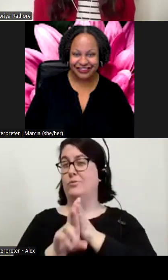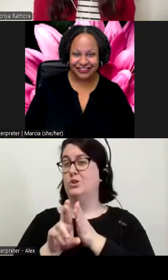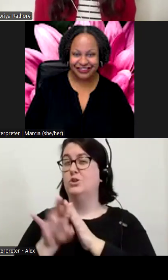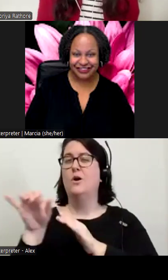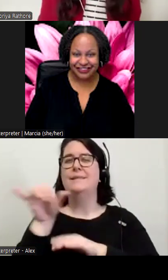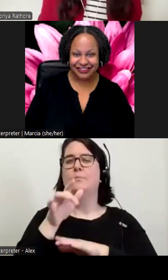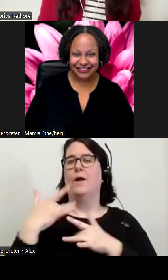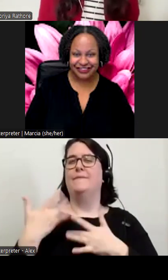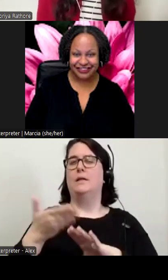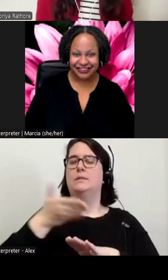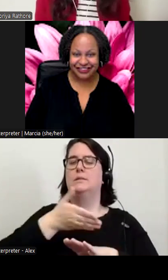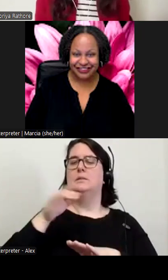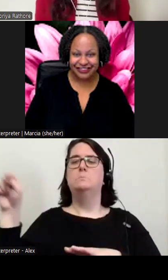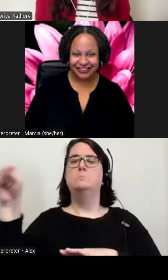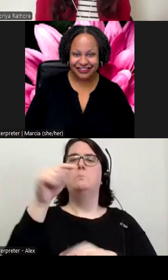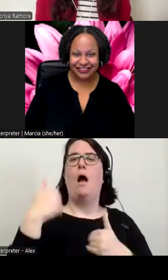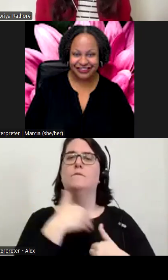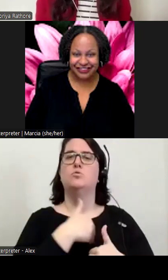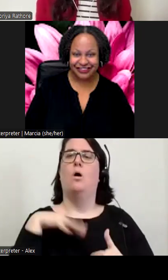events that are happening in the city.